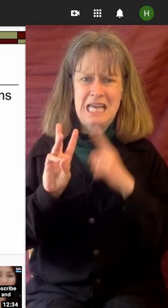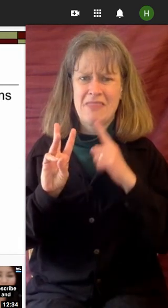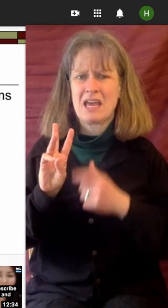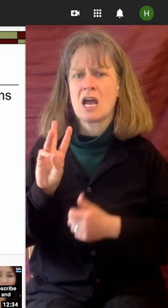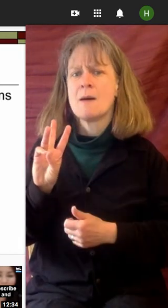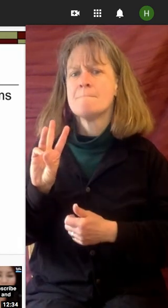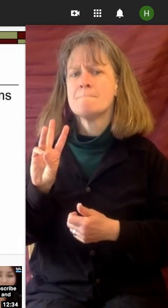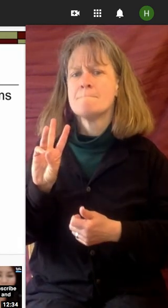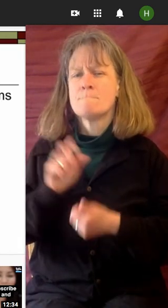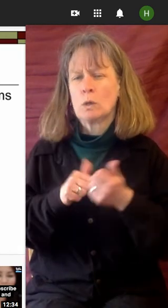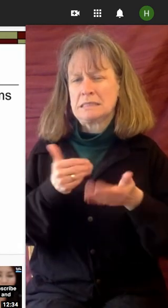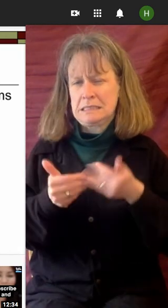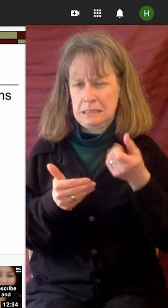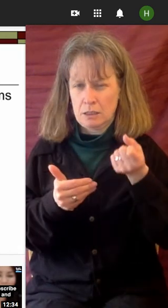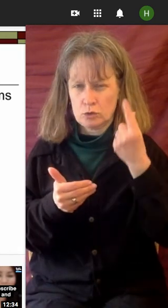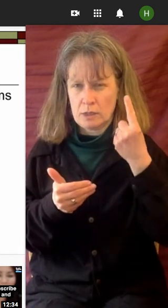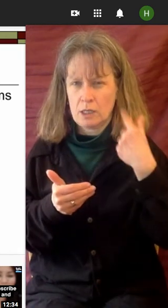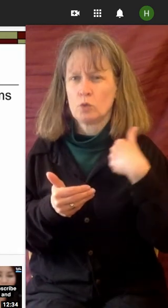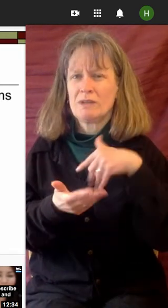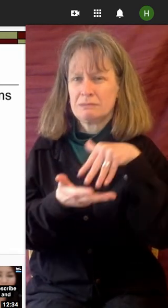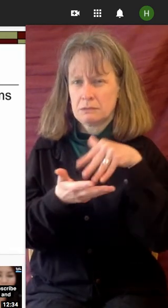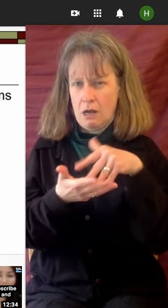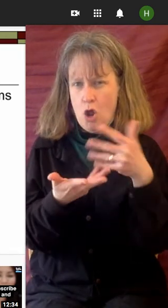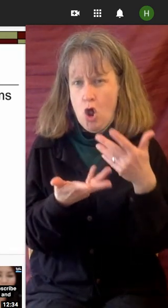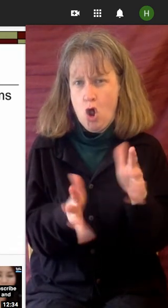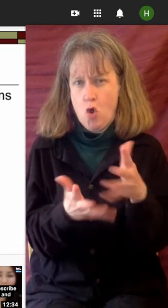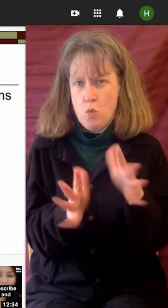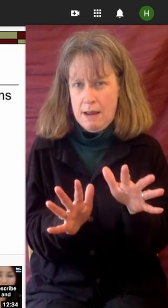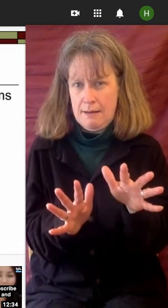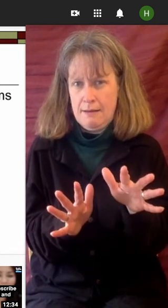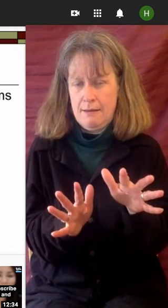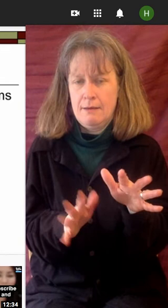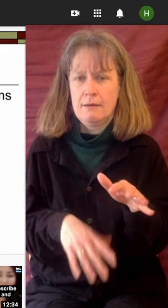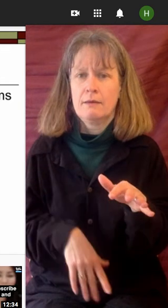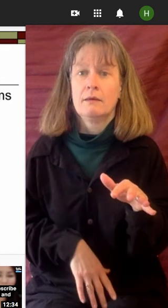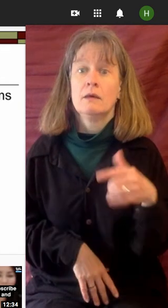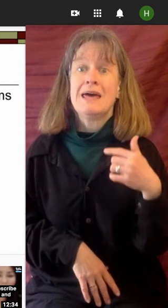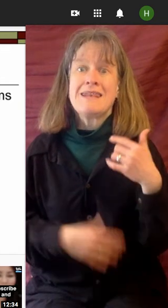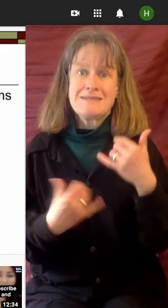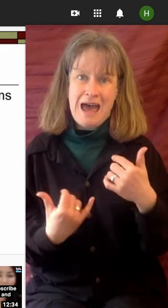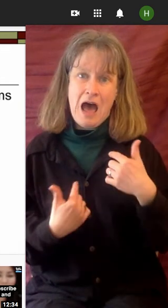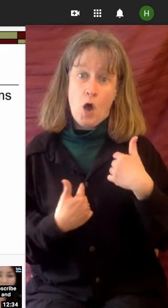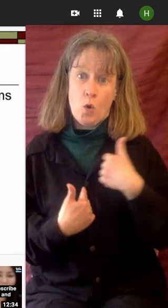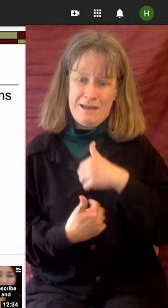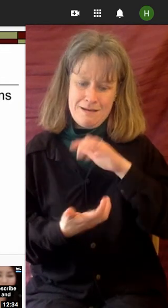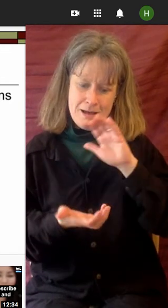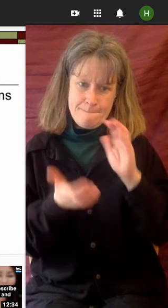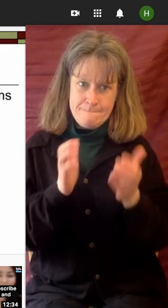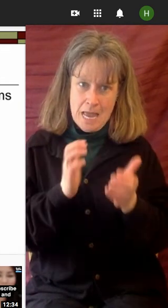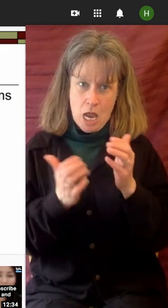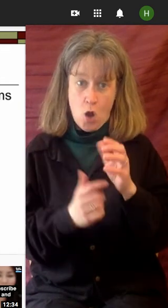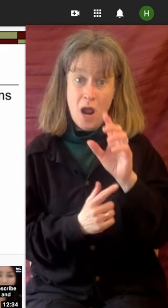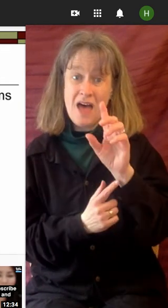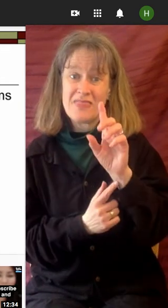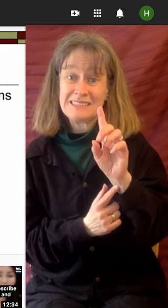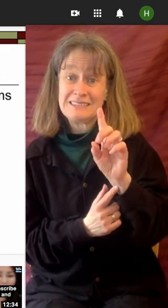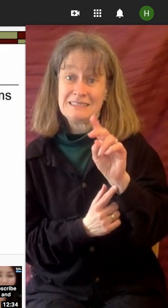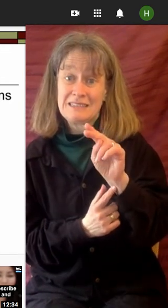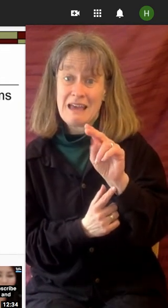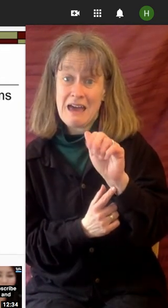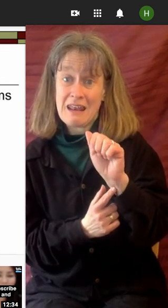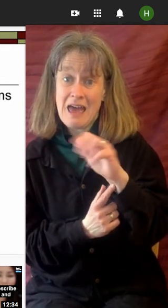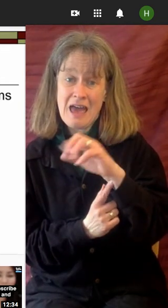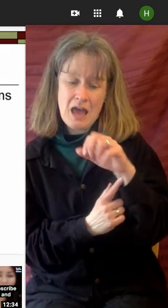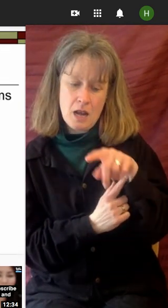learned about it before. Today we can compare DNA and protein sequences. So here's